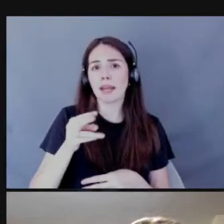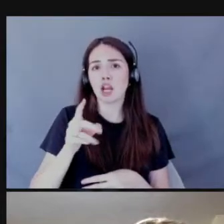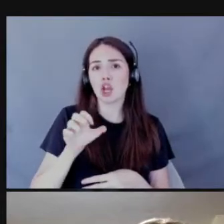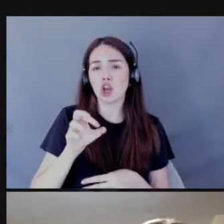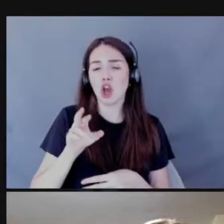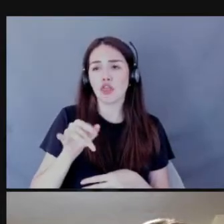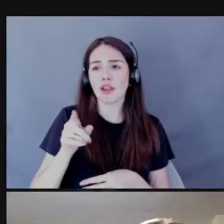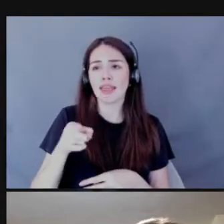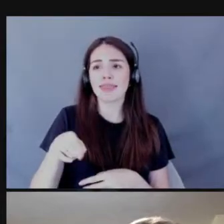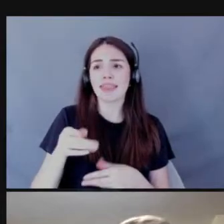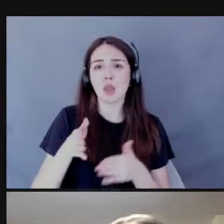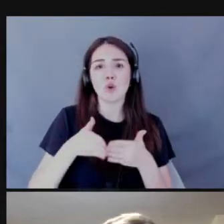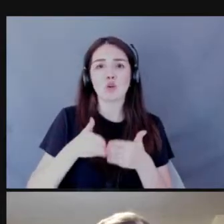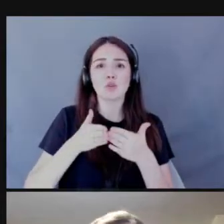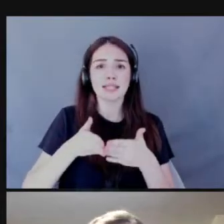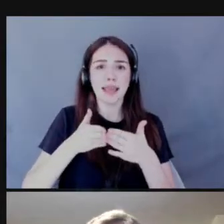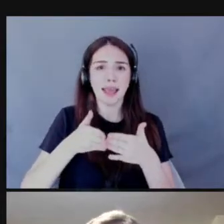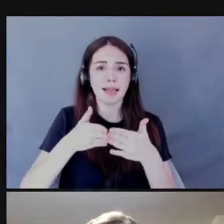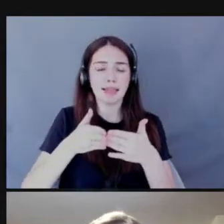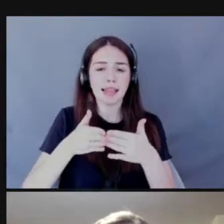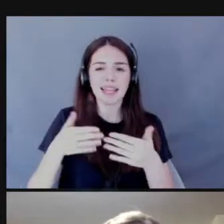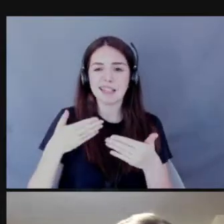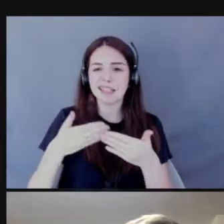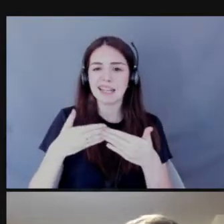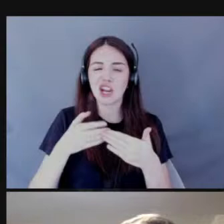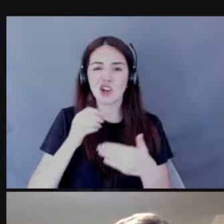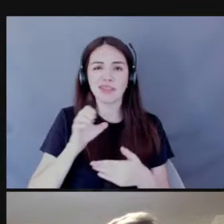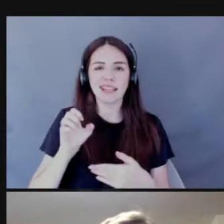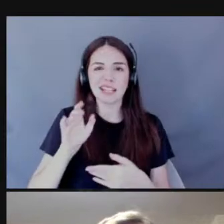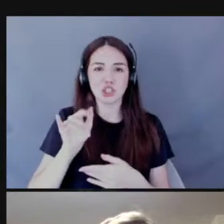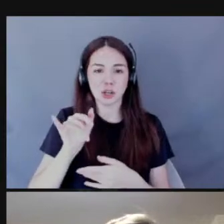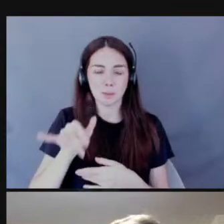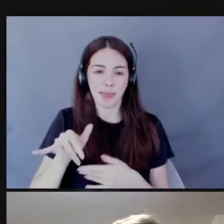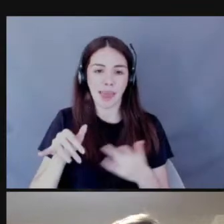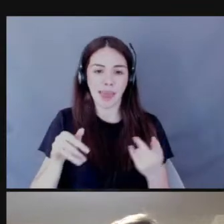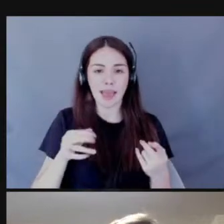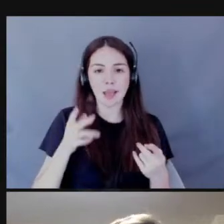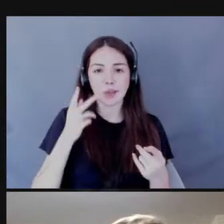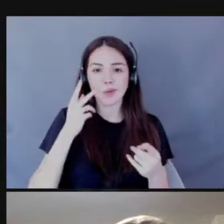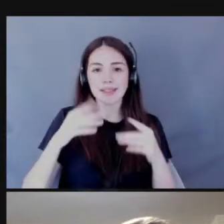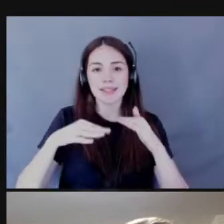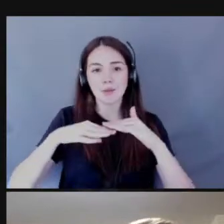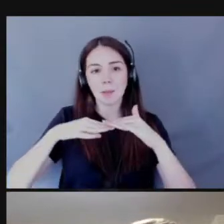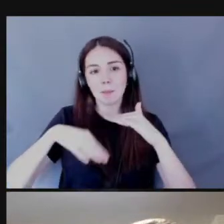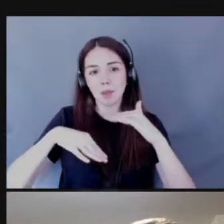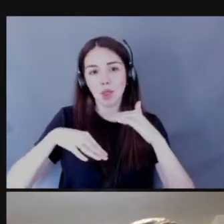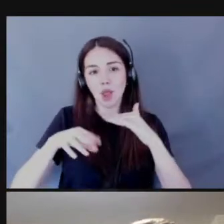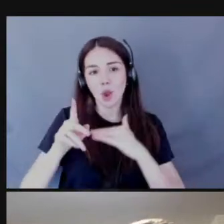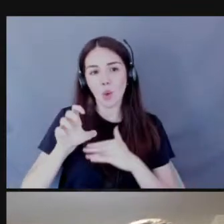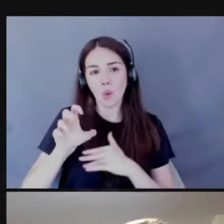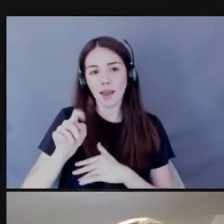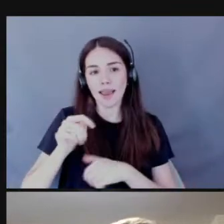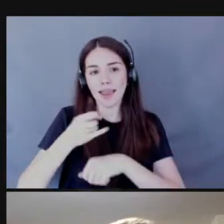in kind of near Eastern Bay, which you can see there below Kent Island.